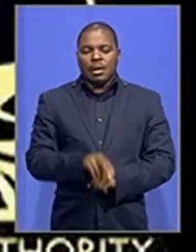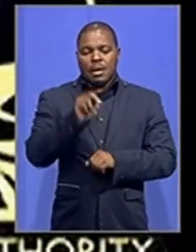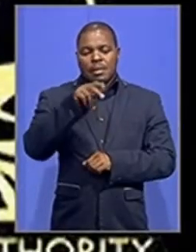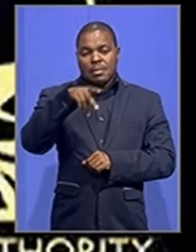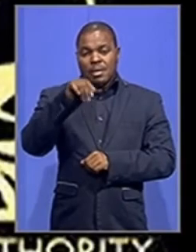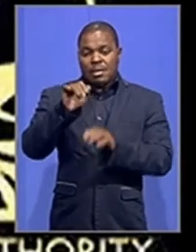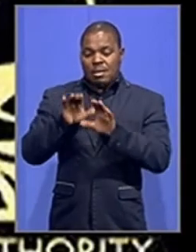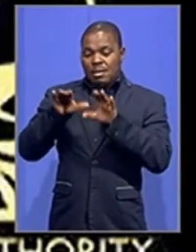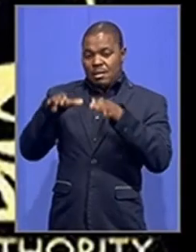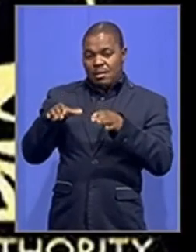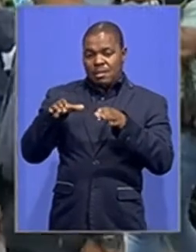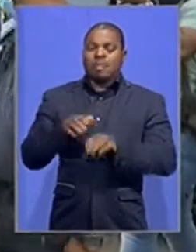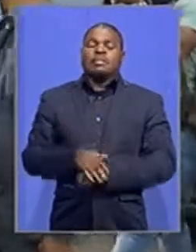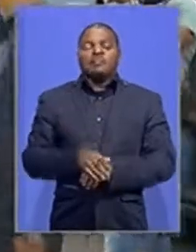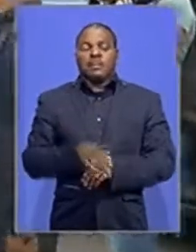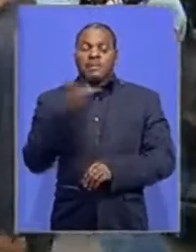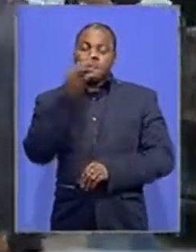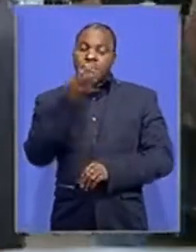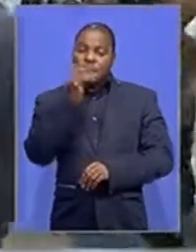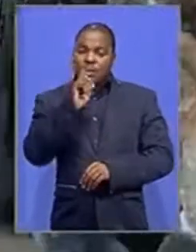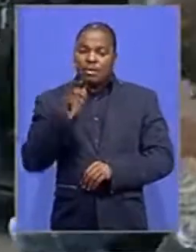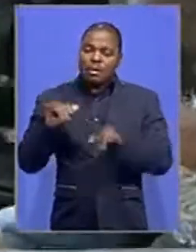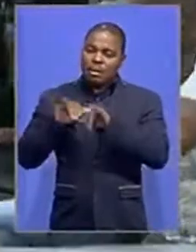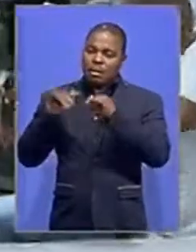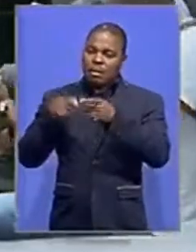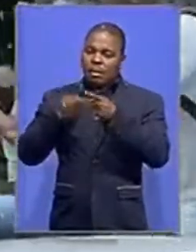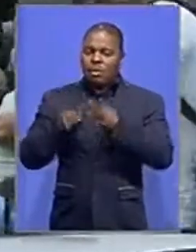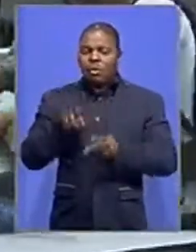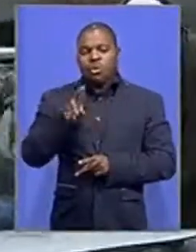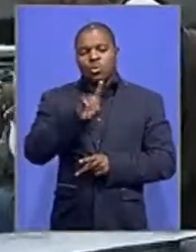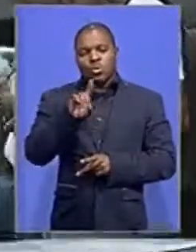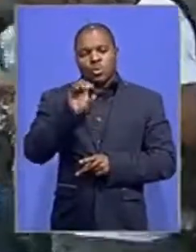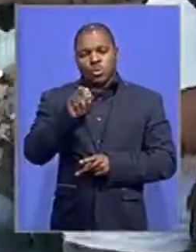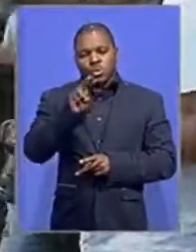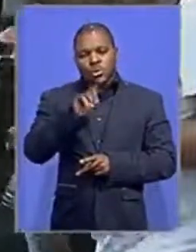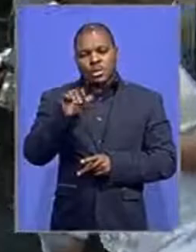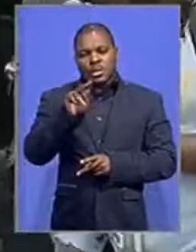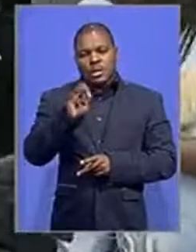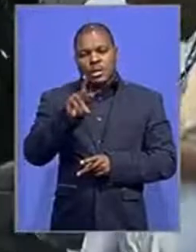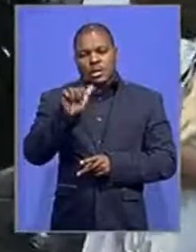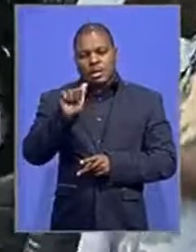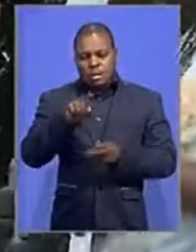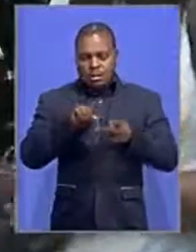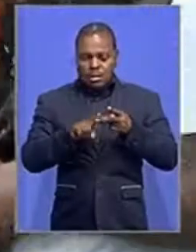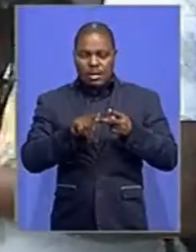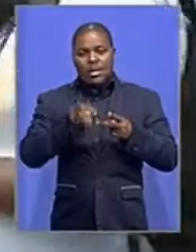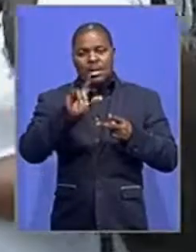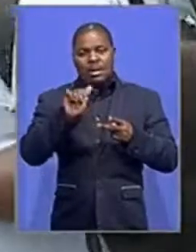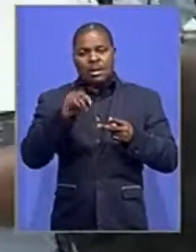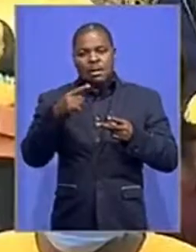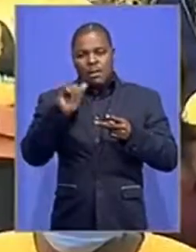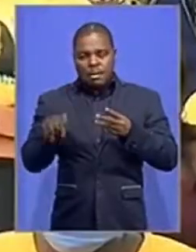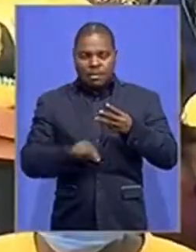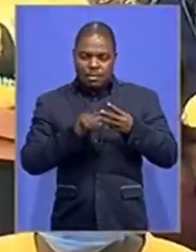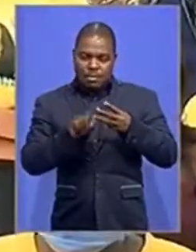la bosekisi NPA le re ditlamo go akaretsa bo Uzozinekela Trading Close Corporation, Ilanga la